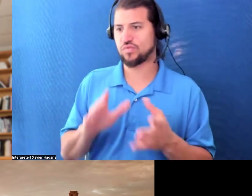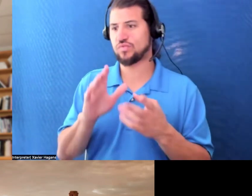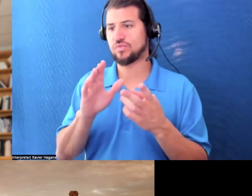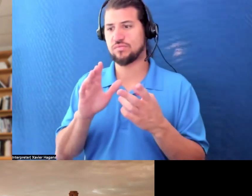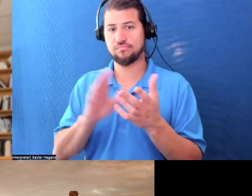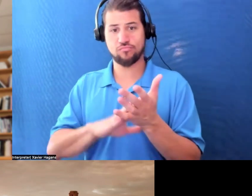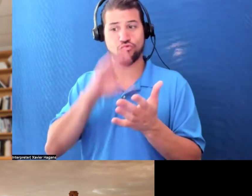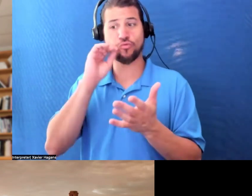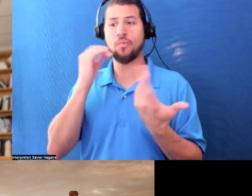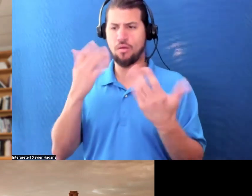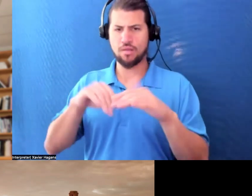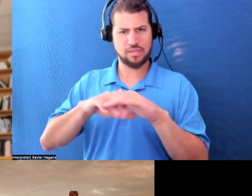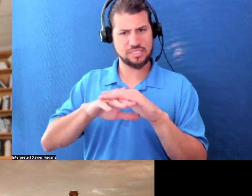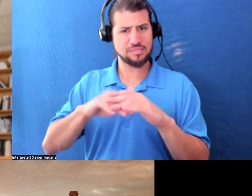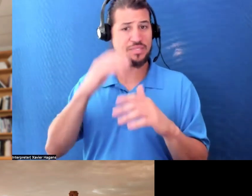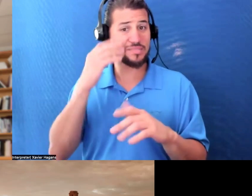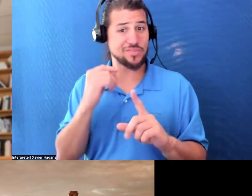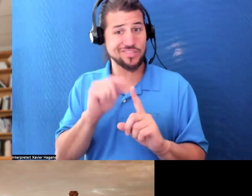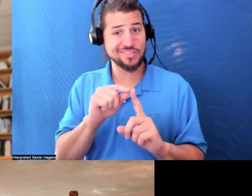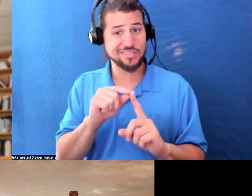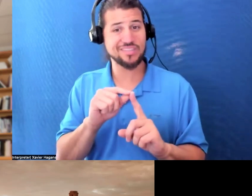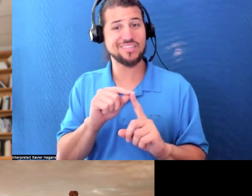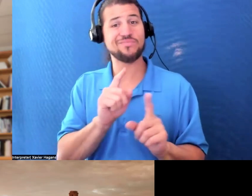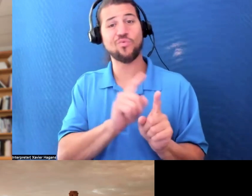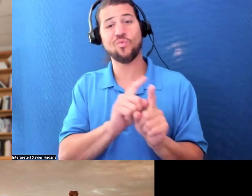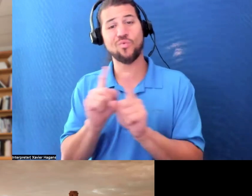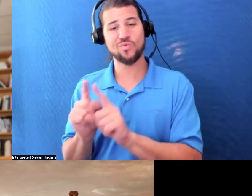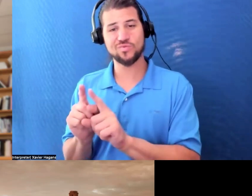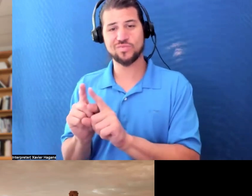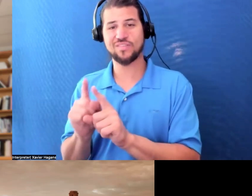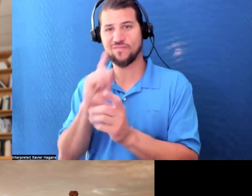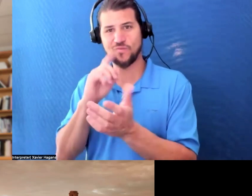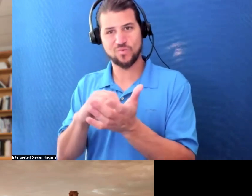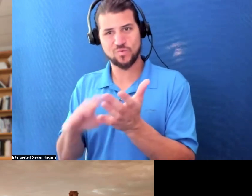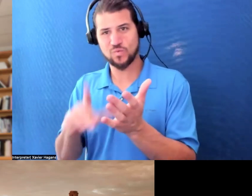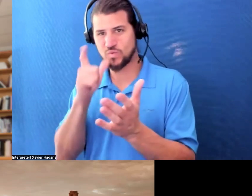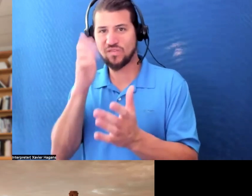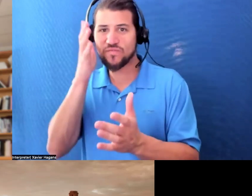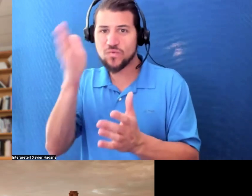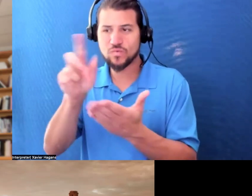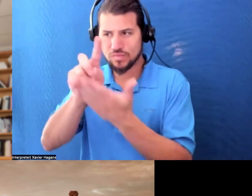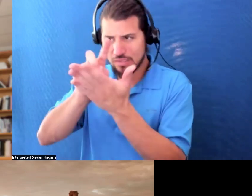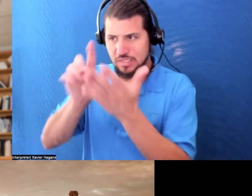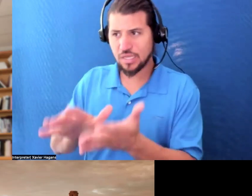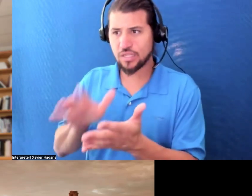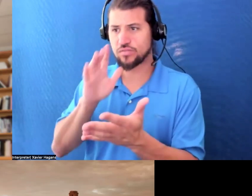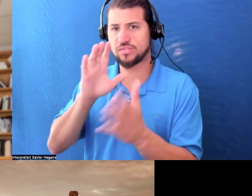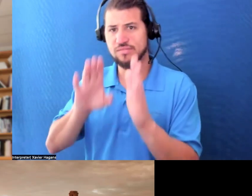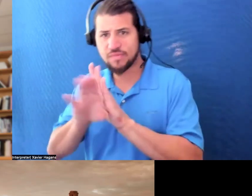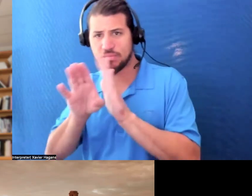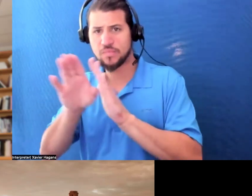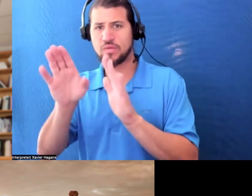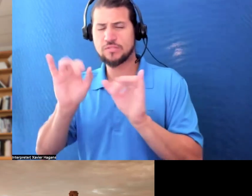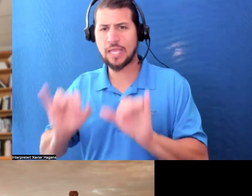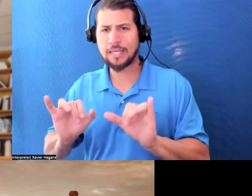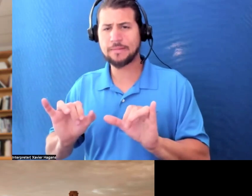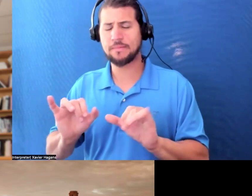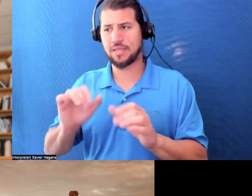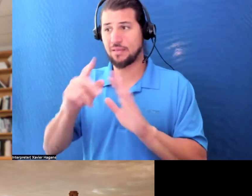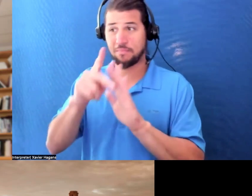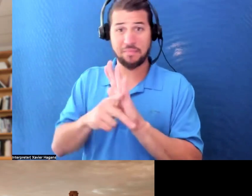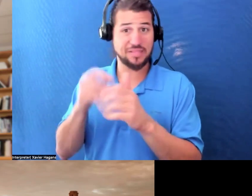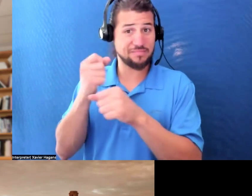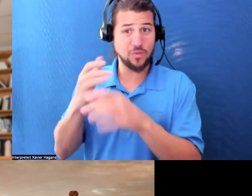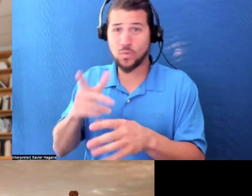learn about making accessible experiences, but then also for students, the future designers and developers, policymakers, whoever they may